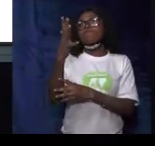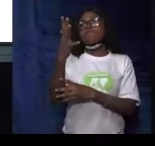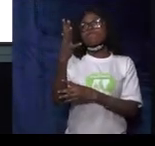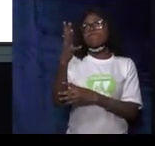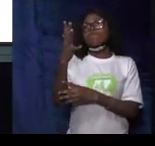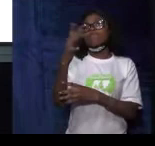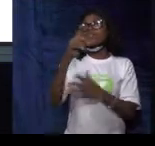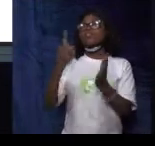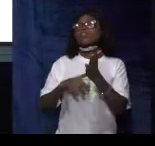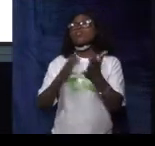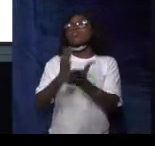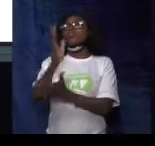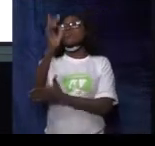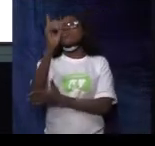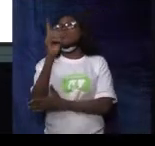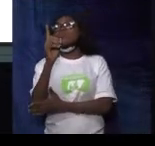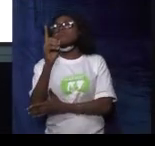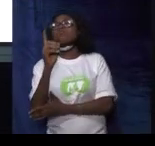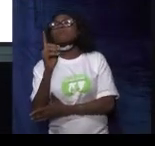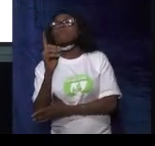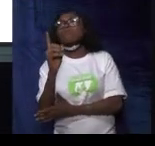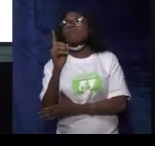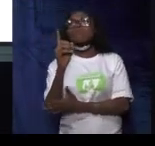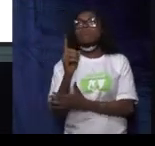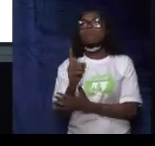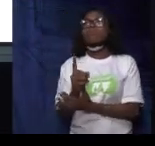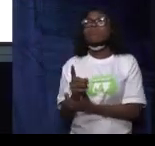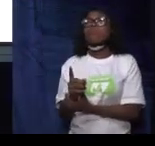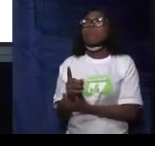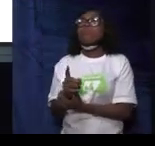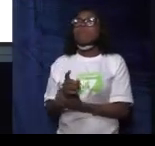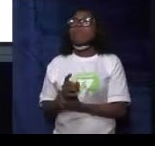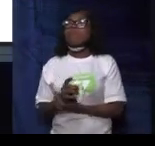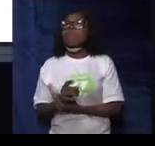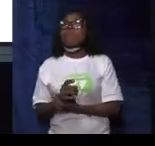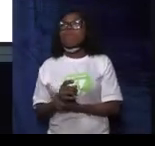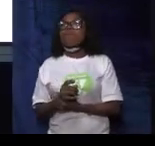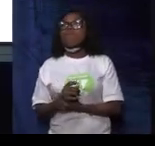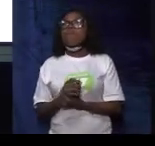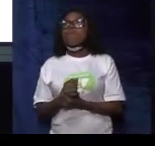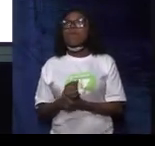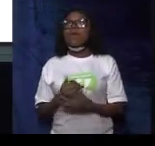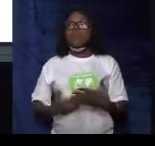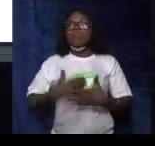give you 5. So this is the correct answer, my friend.